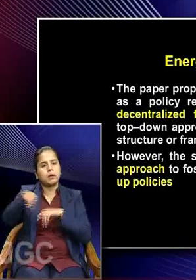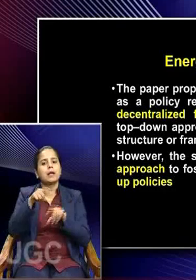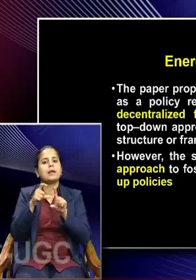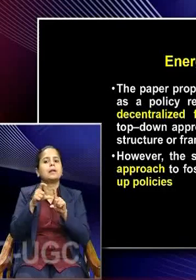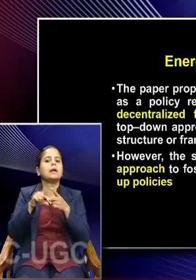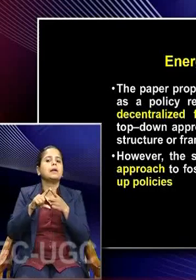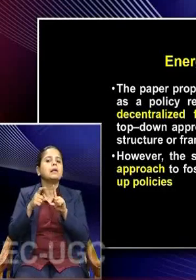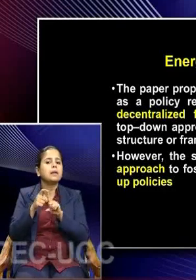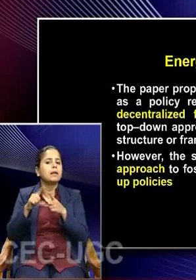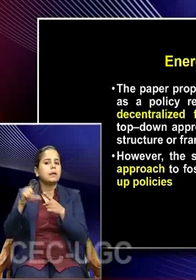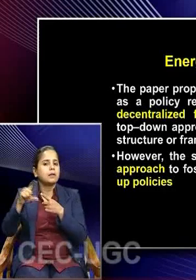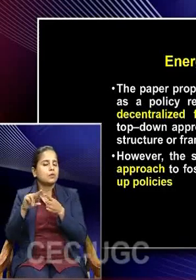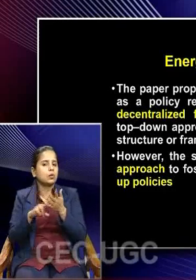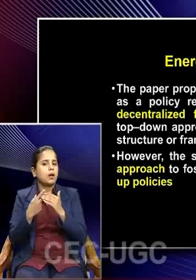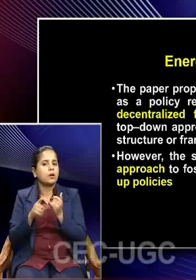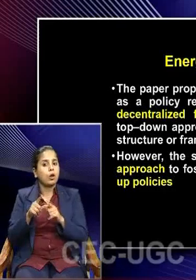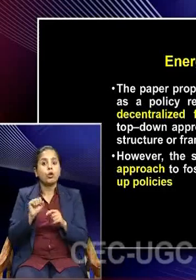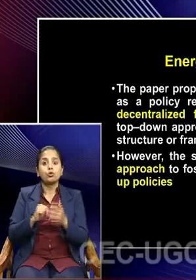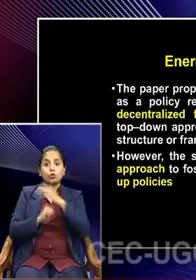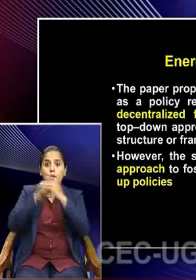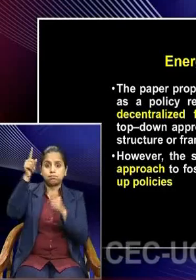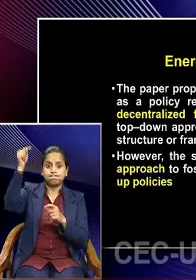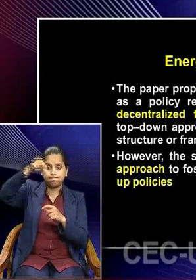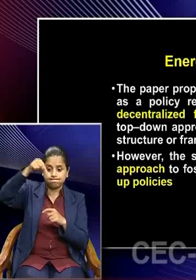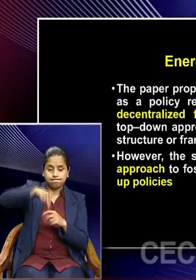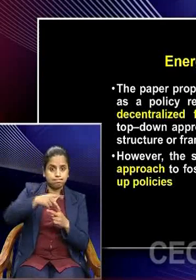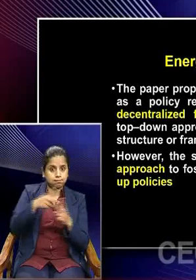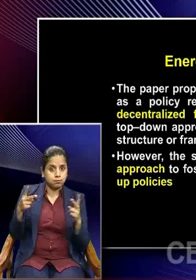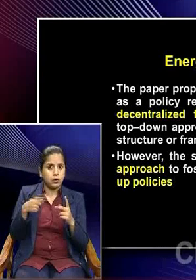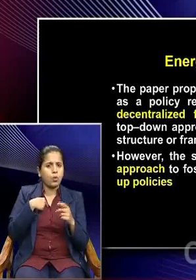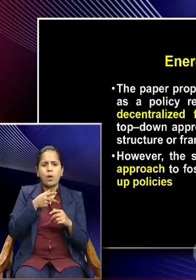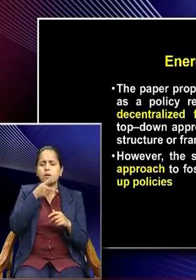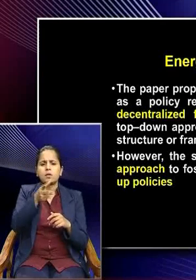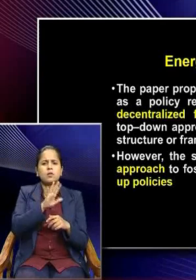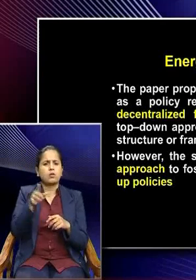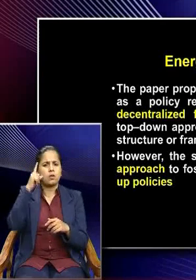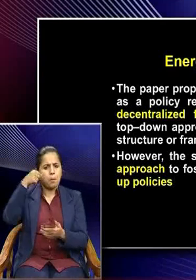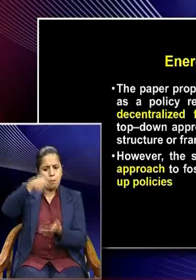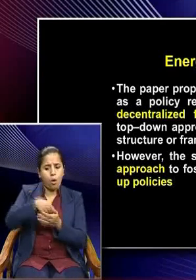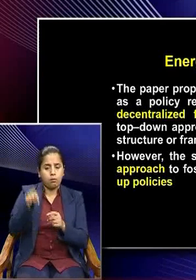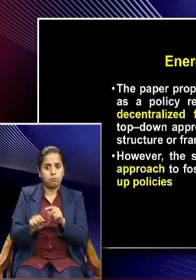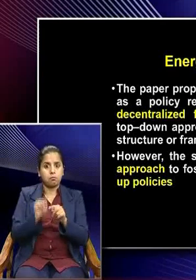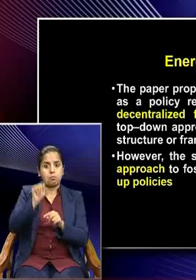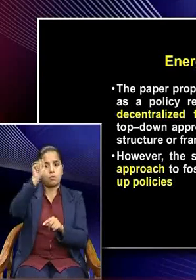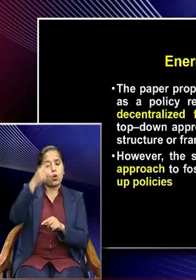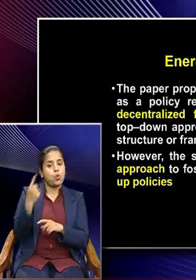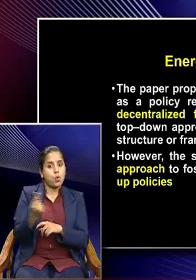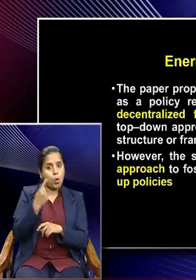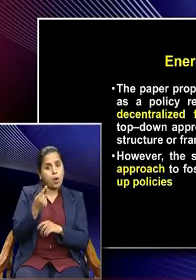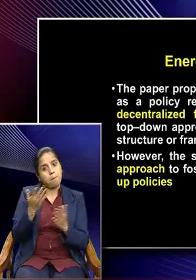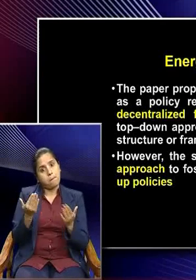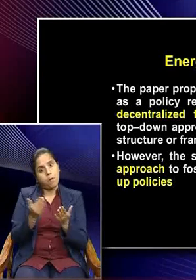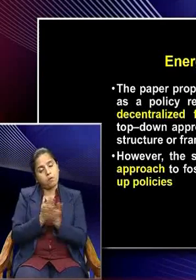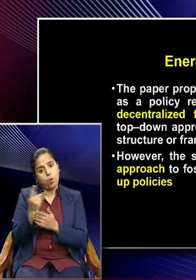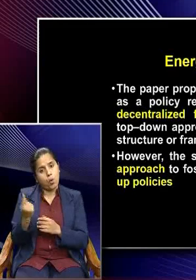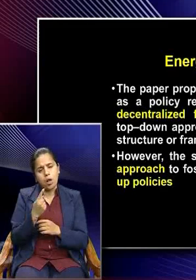decentralized framework along with the top-down. It is not to say that bottom-up approach is the only possible way, and